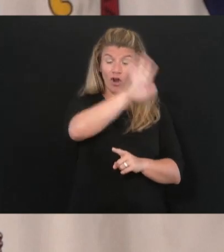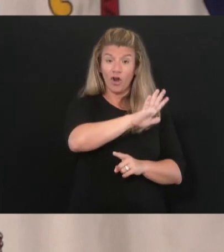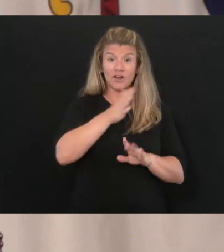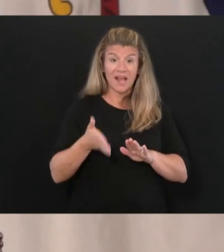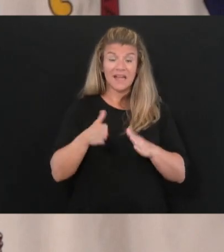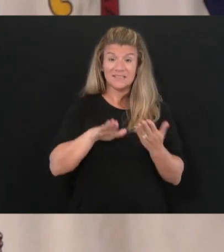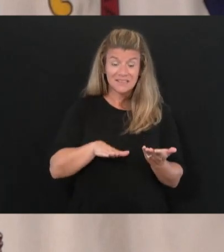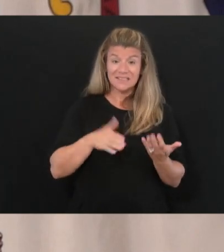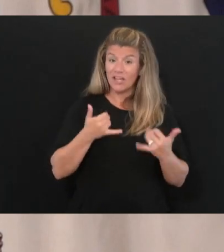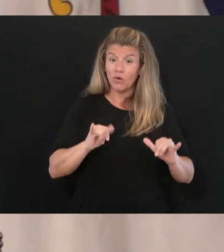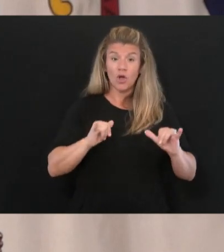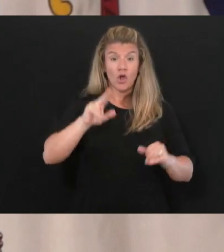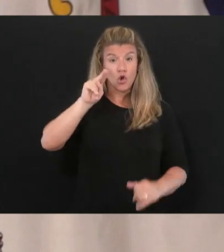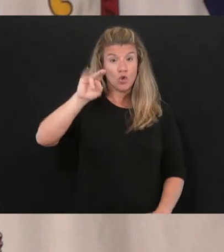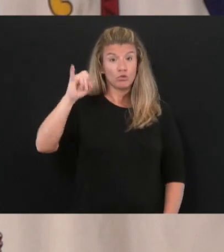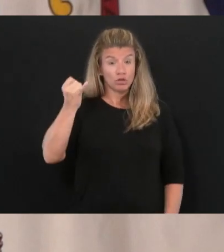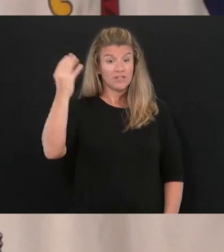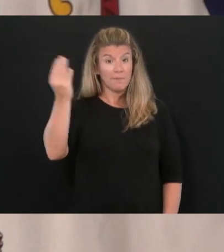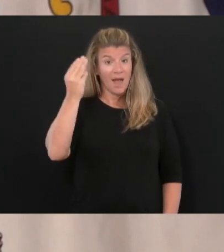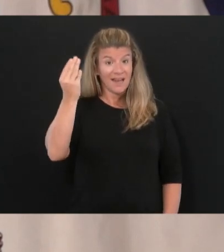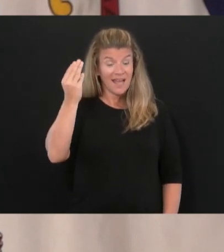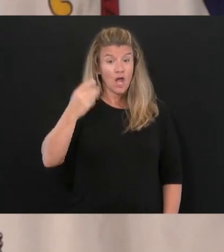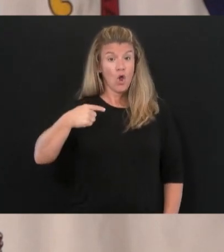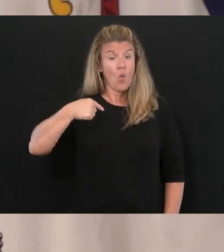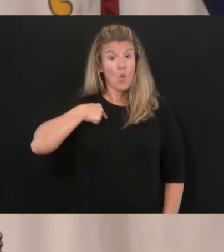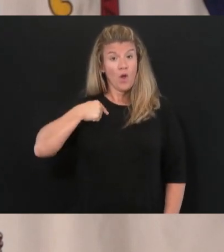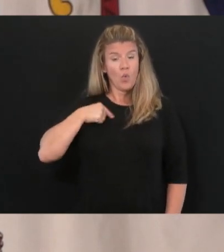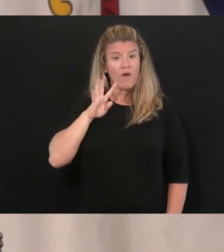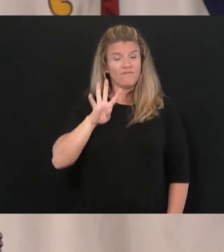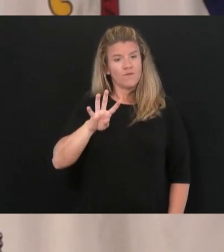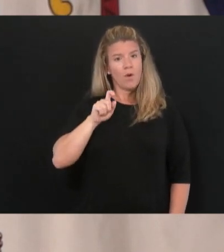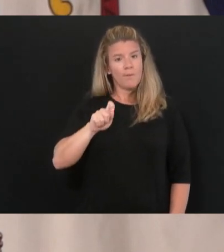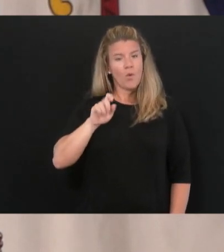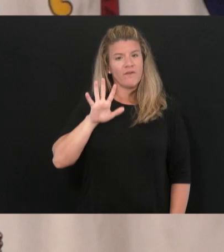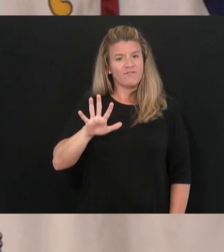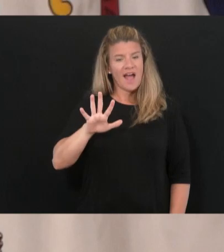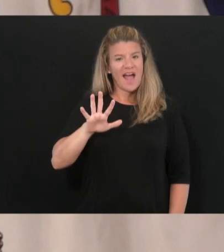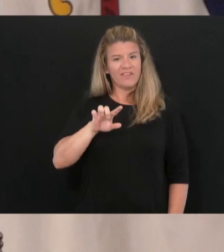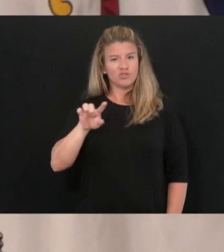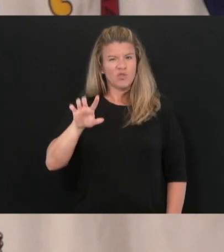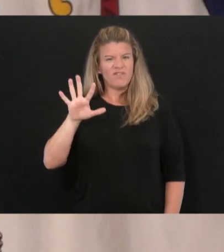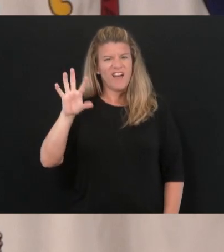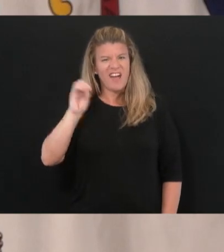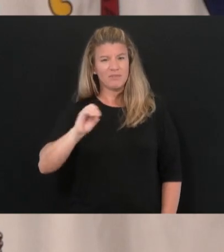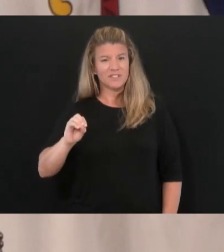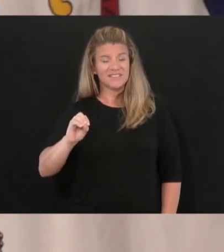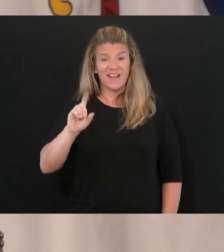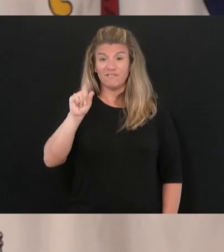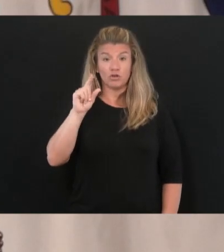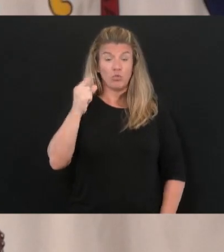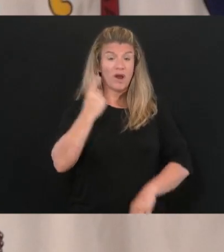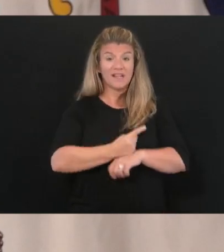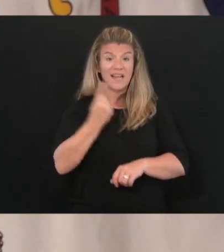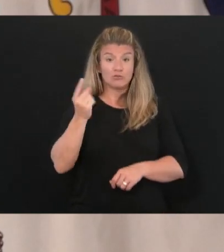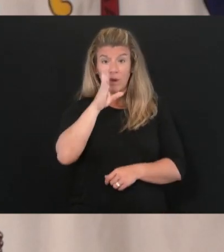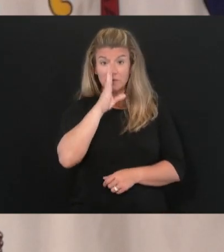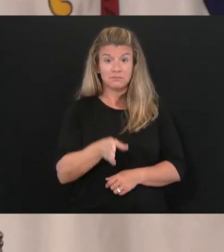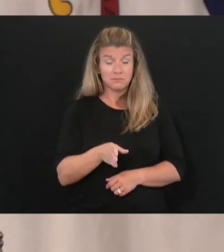on Monday, we were at 4.5 to 5% for 20 days through